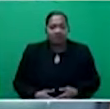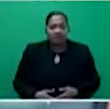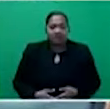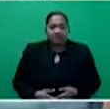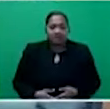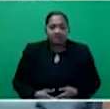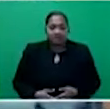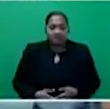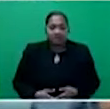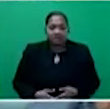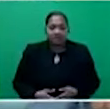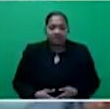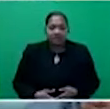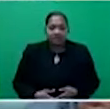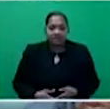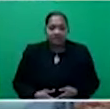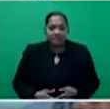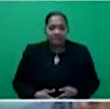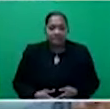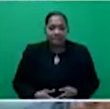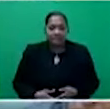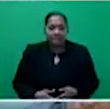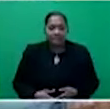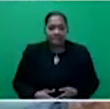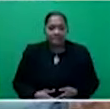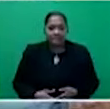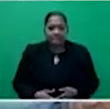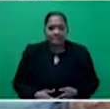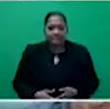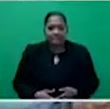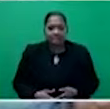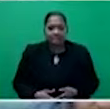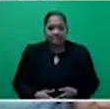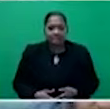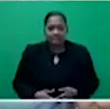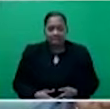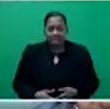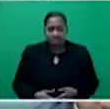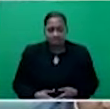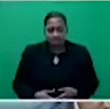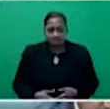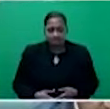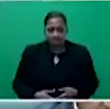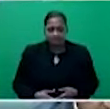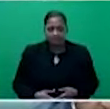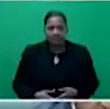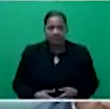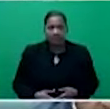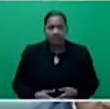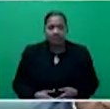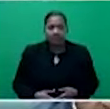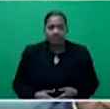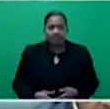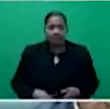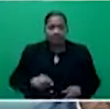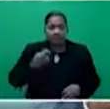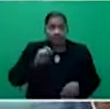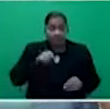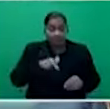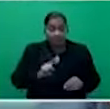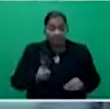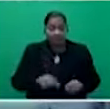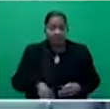Order. Which will systematically, Mr. Speaker, sir, undermine all independent institutions. They